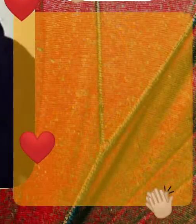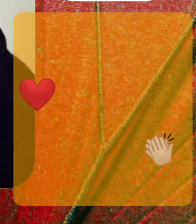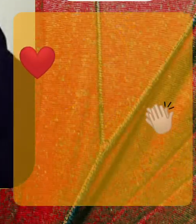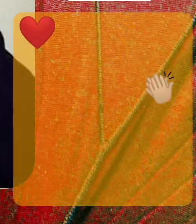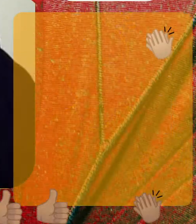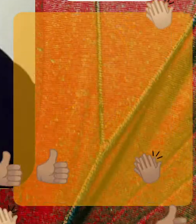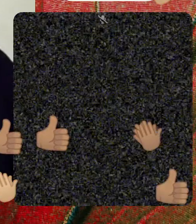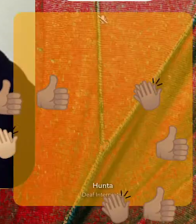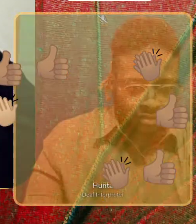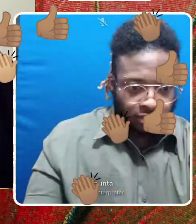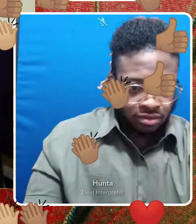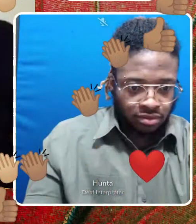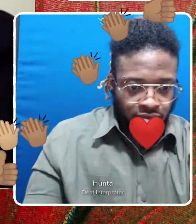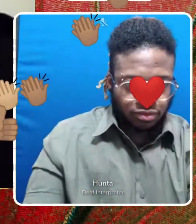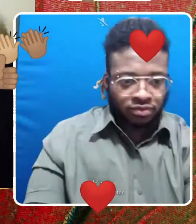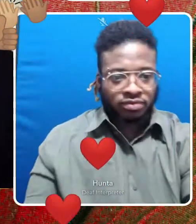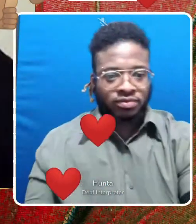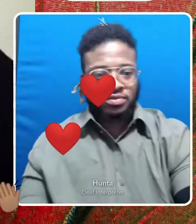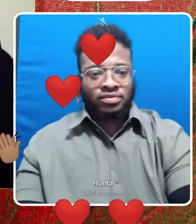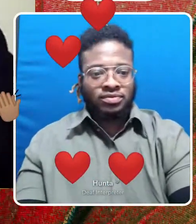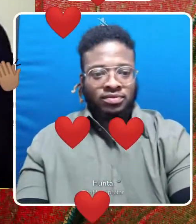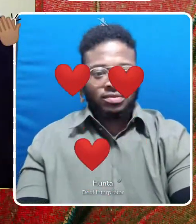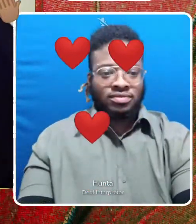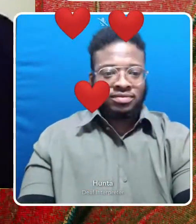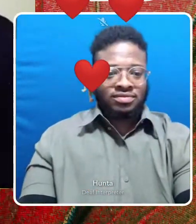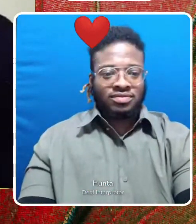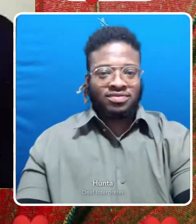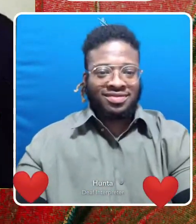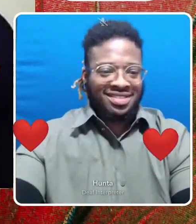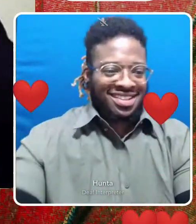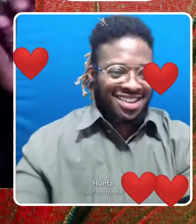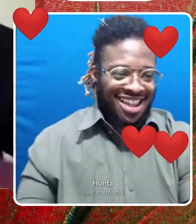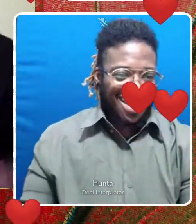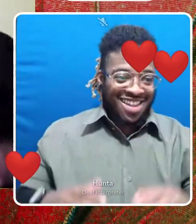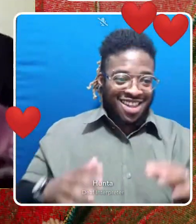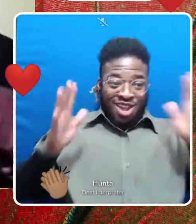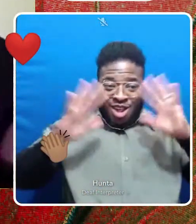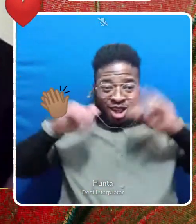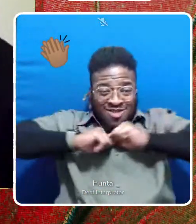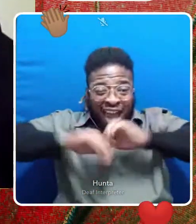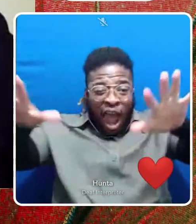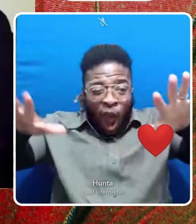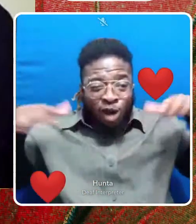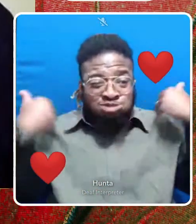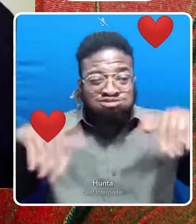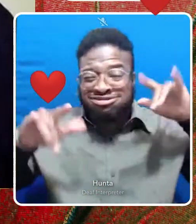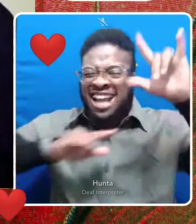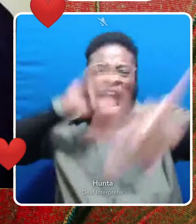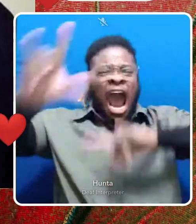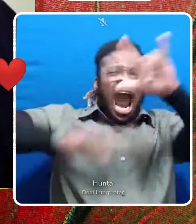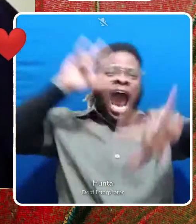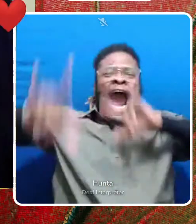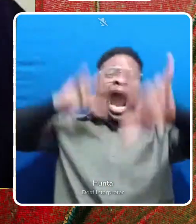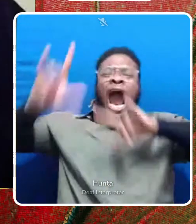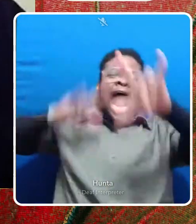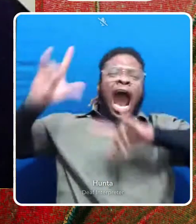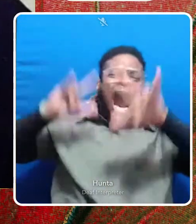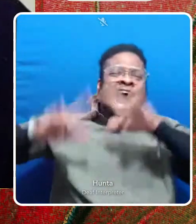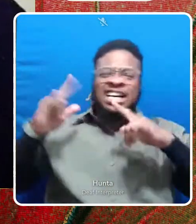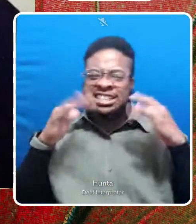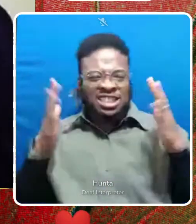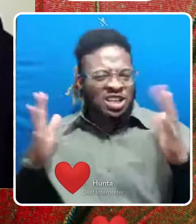Some love. Send some love. Most definitely. Yeah, we love that. Yeah. Just